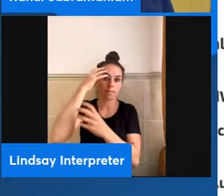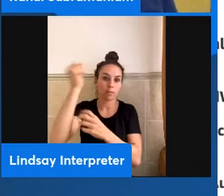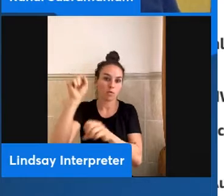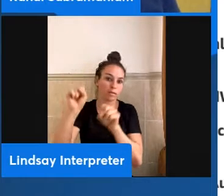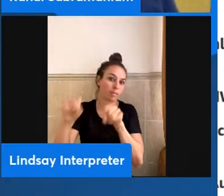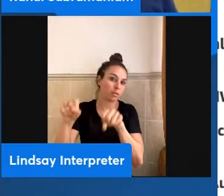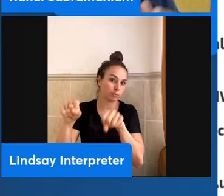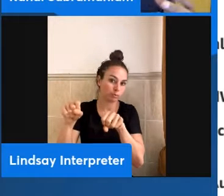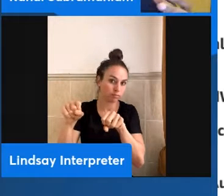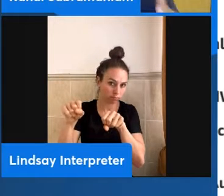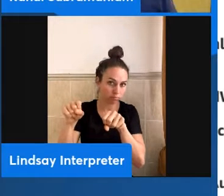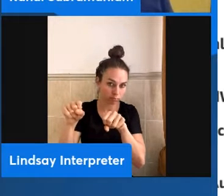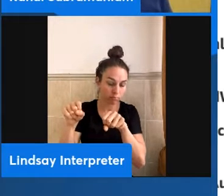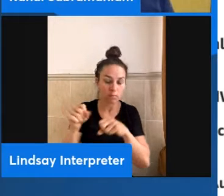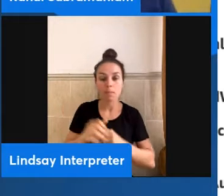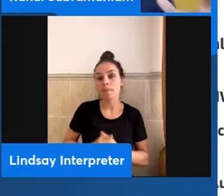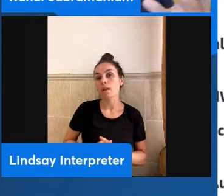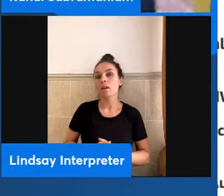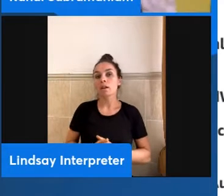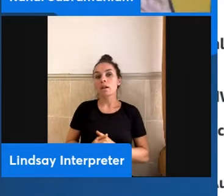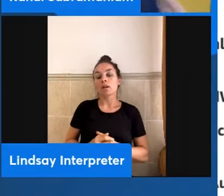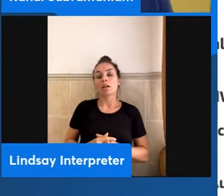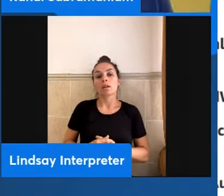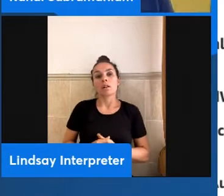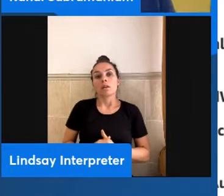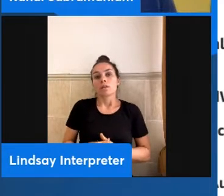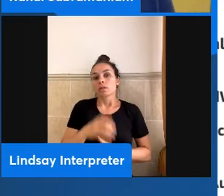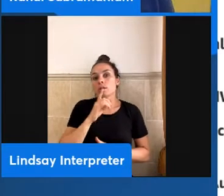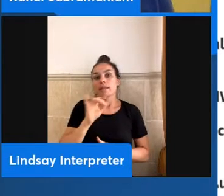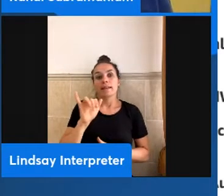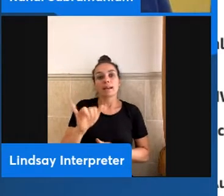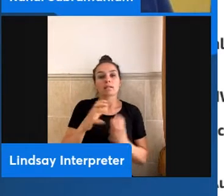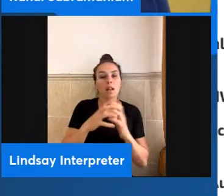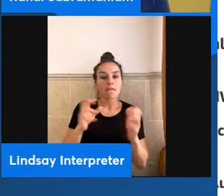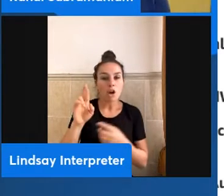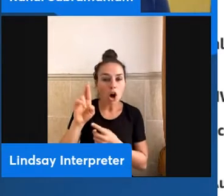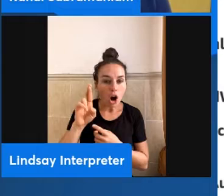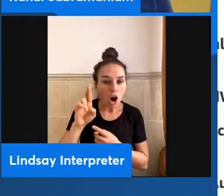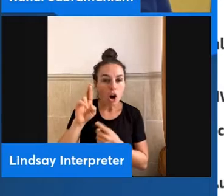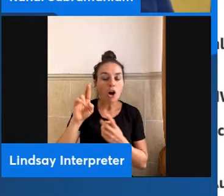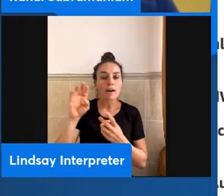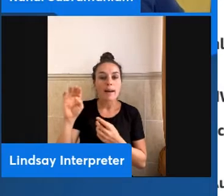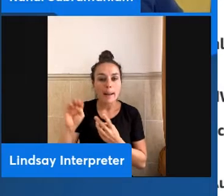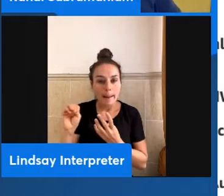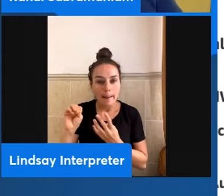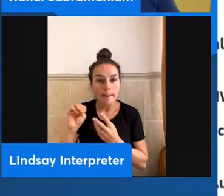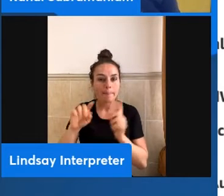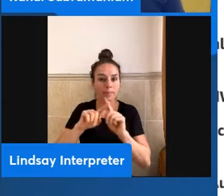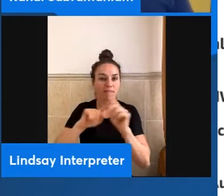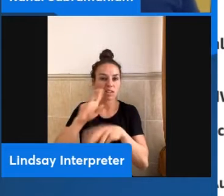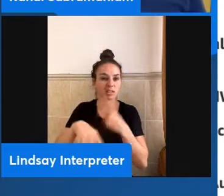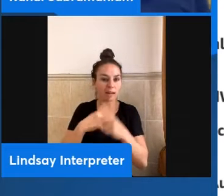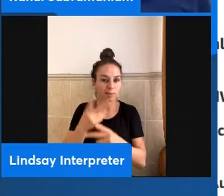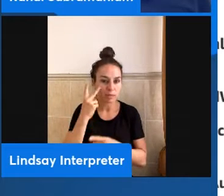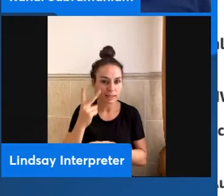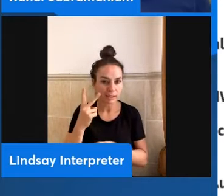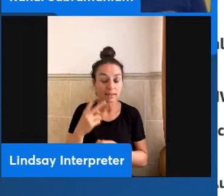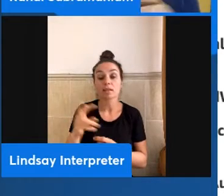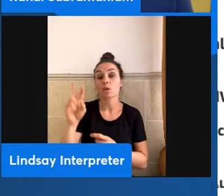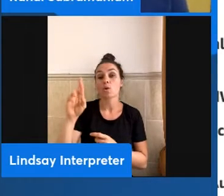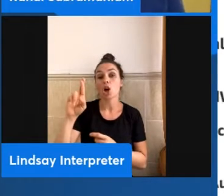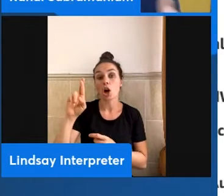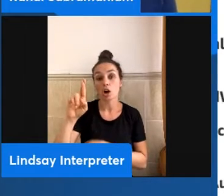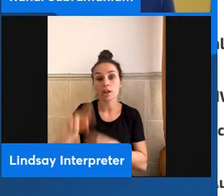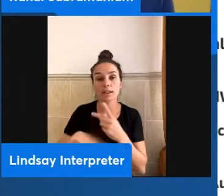possible. And that's where some of the R types and the M types of instances come in. The R types optimize on